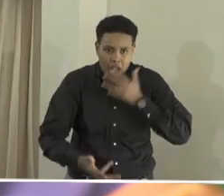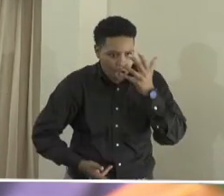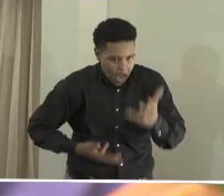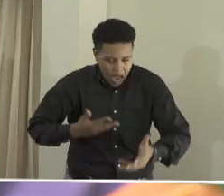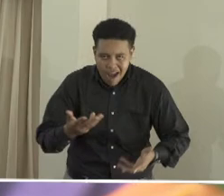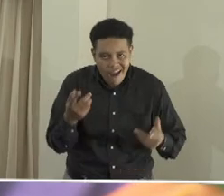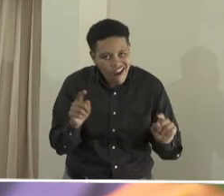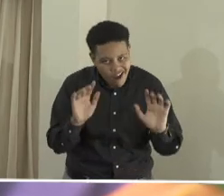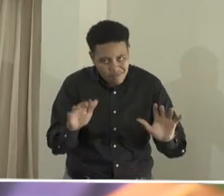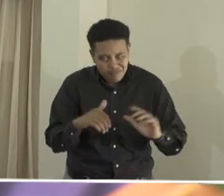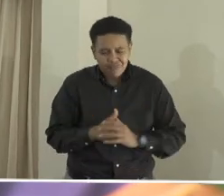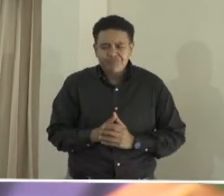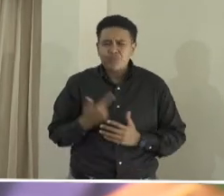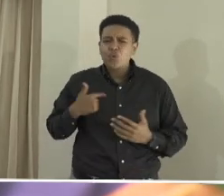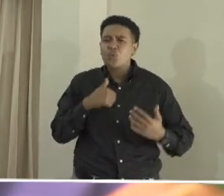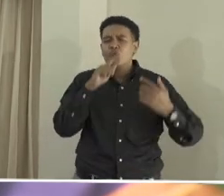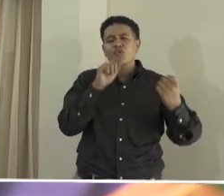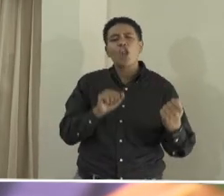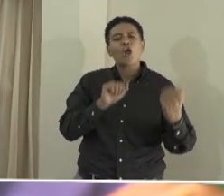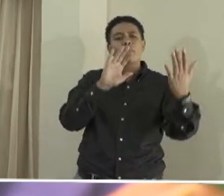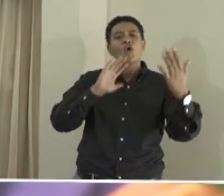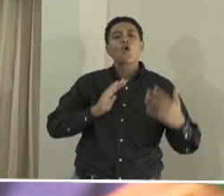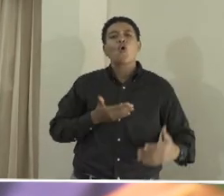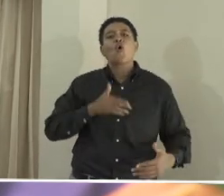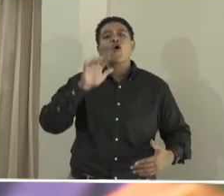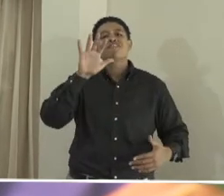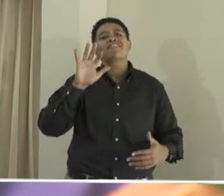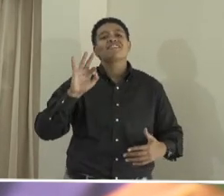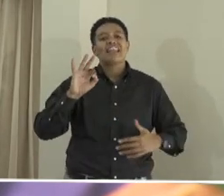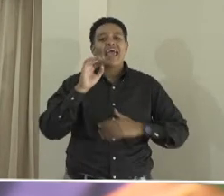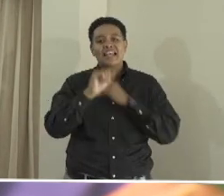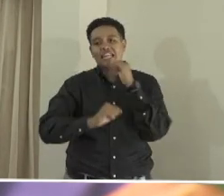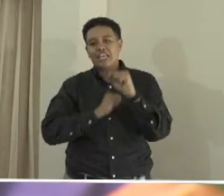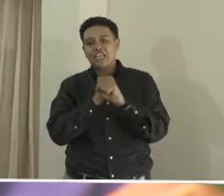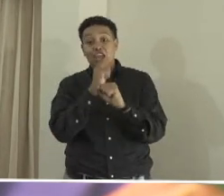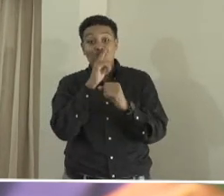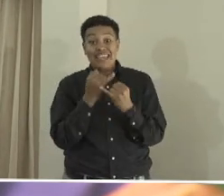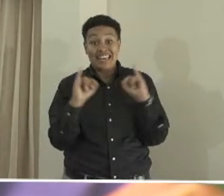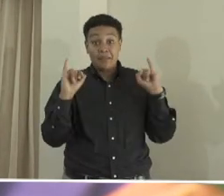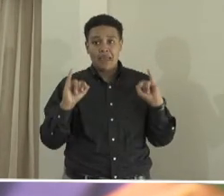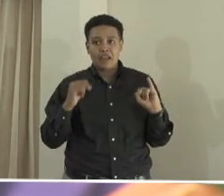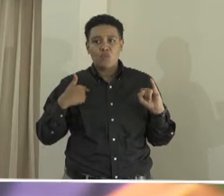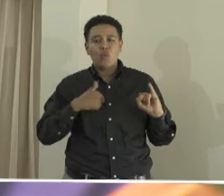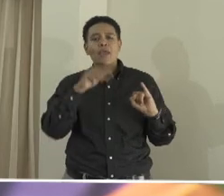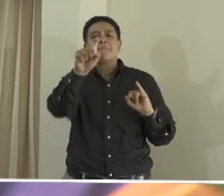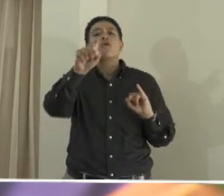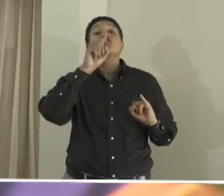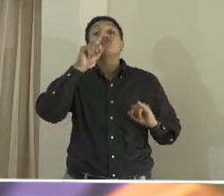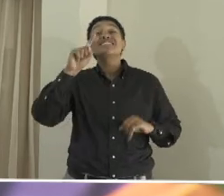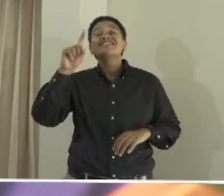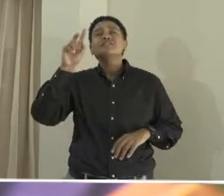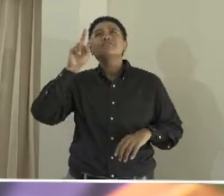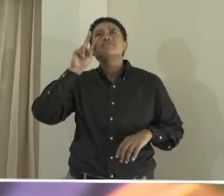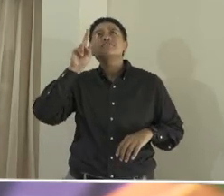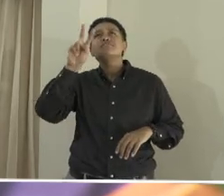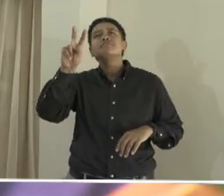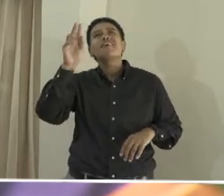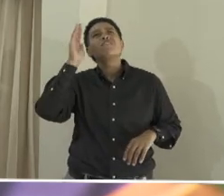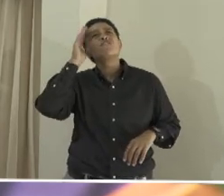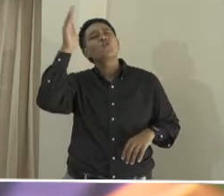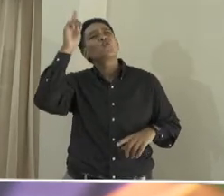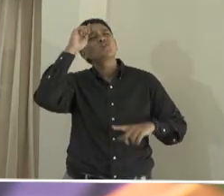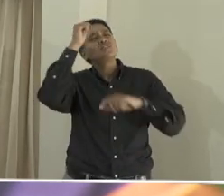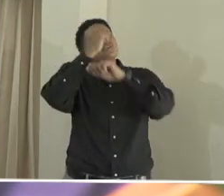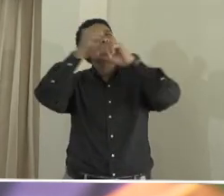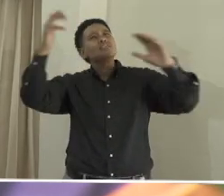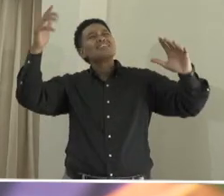So, as we approach our 59th year of independence, we must seek to forge a future where